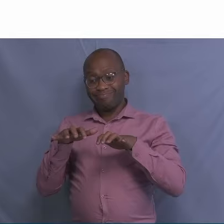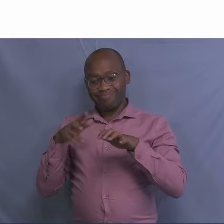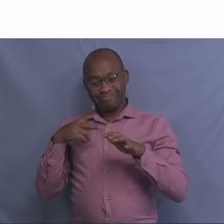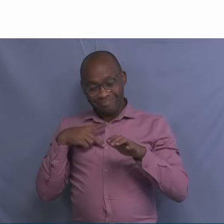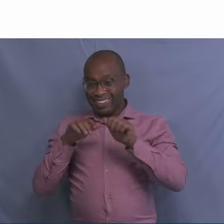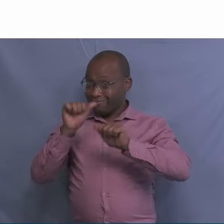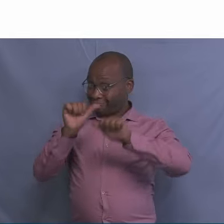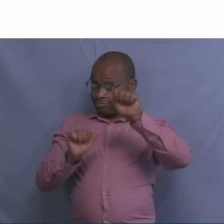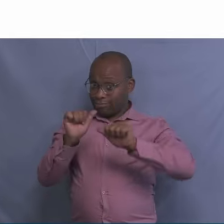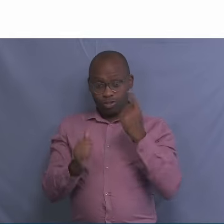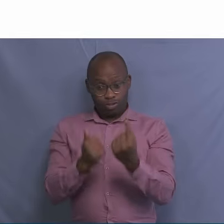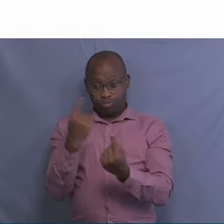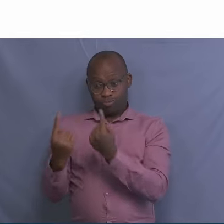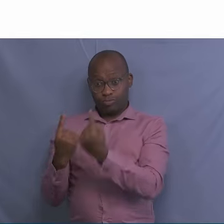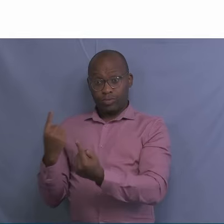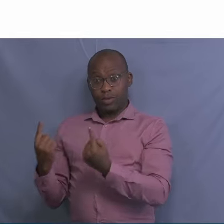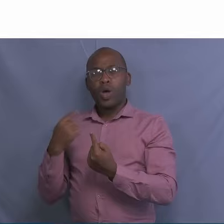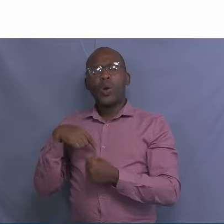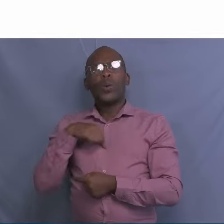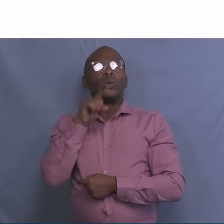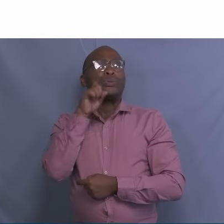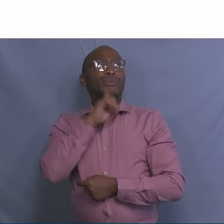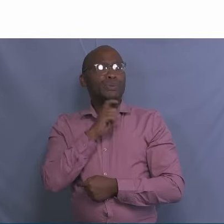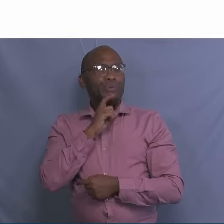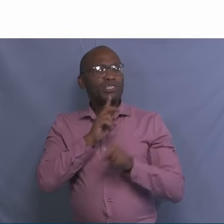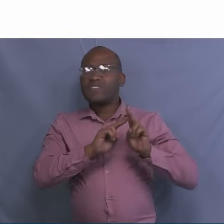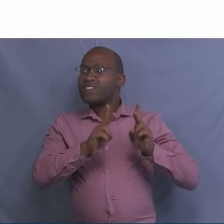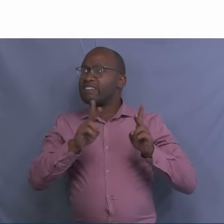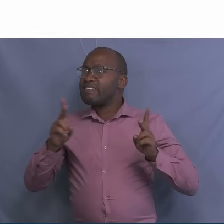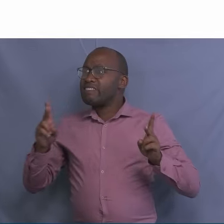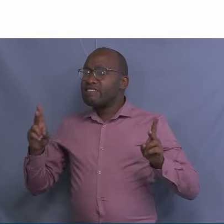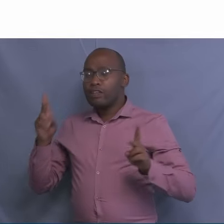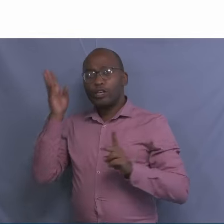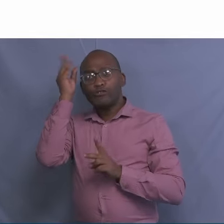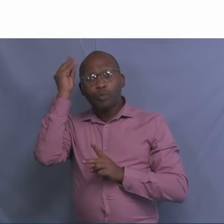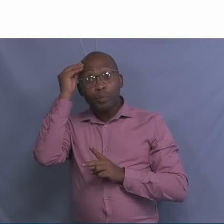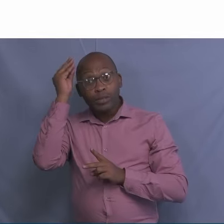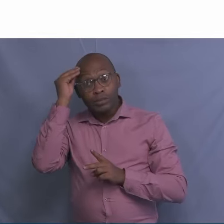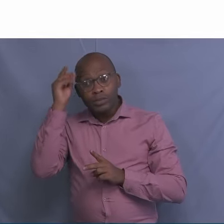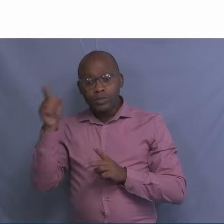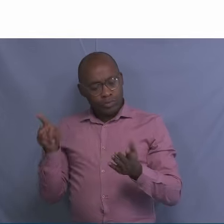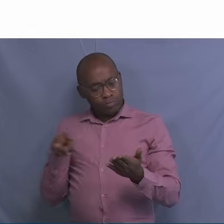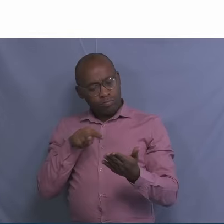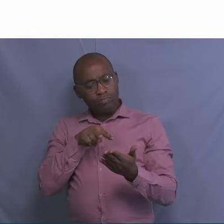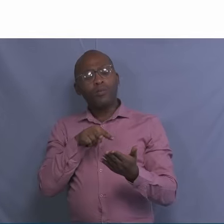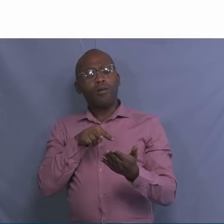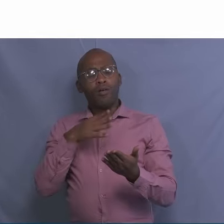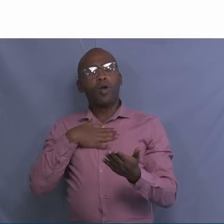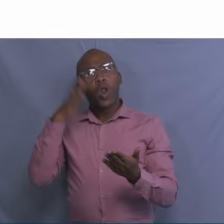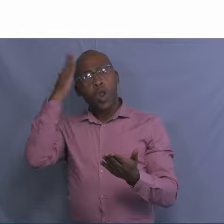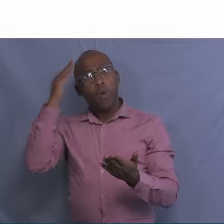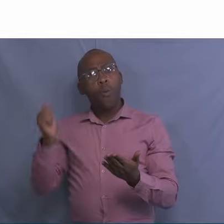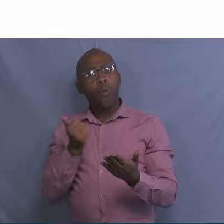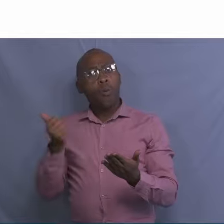of sources and learners will be required to interpret and apply the information. Also,